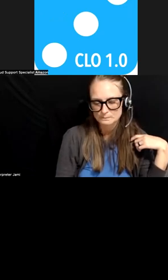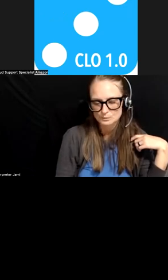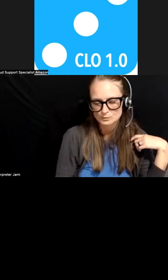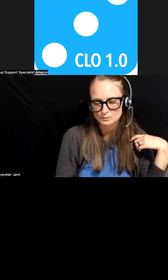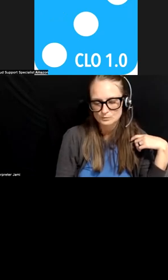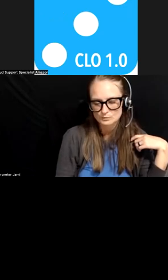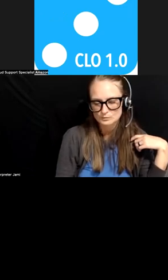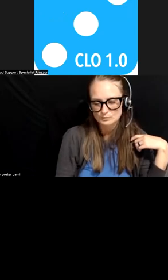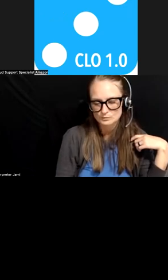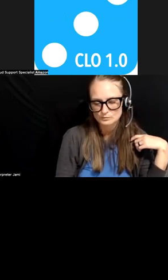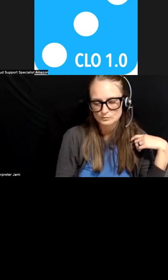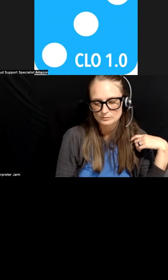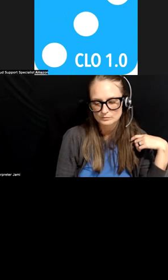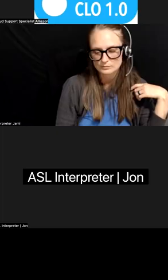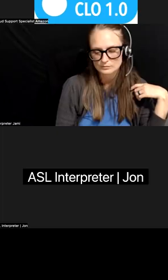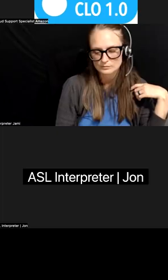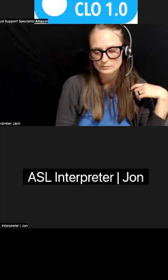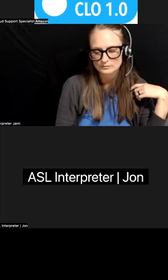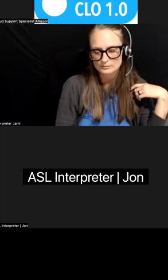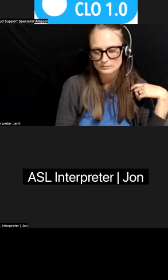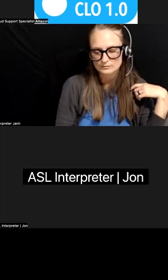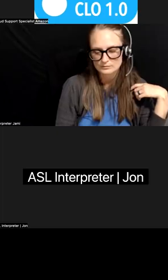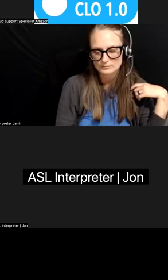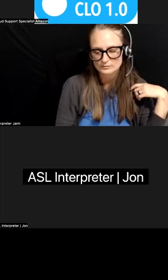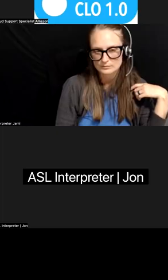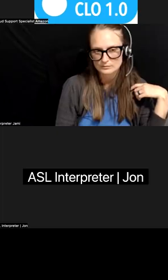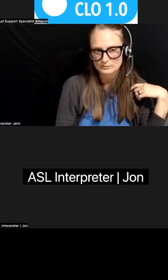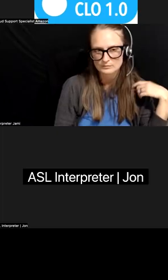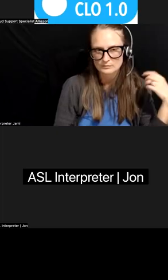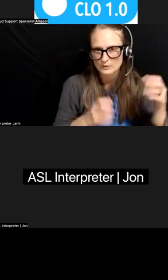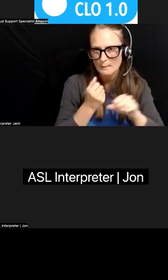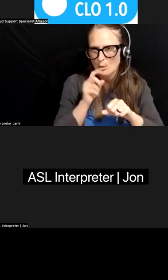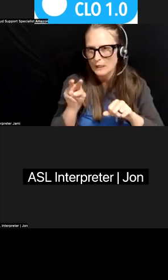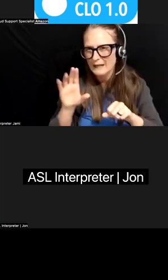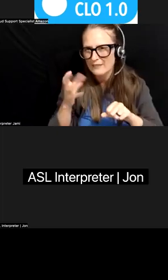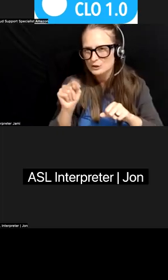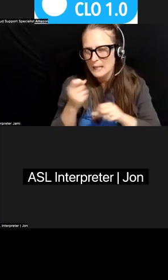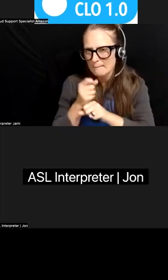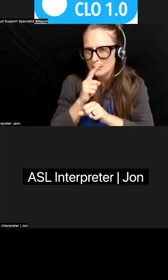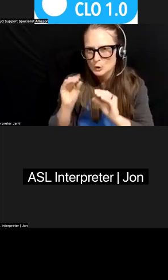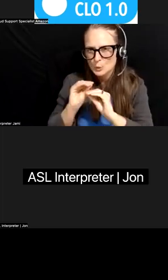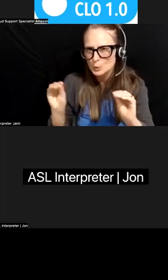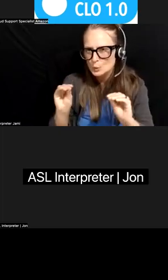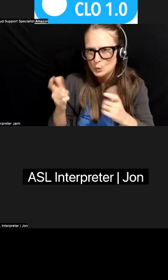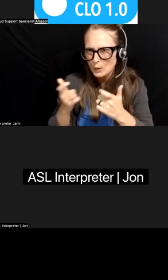Scroll down my live chat, make sure any new questions.